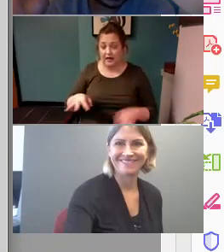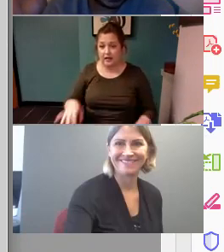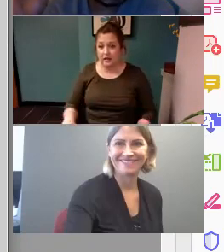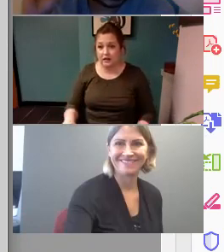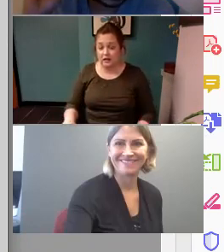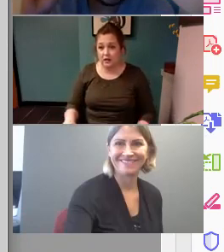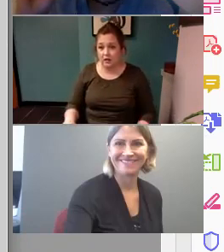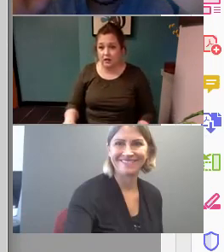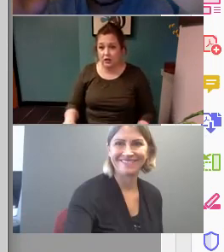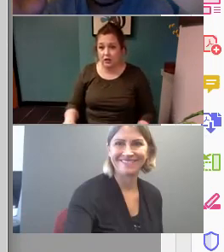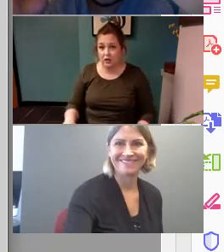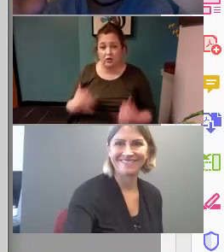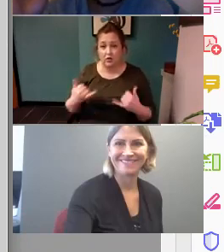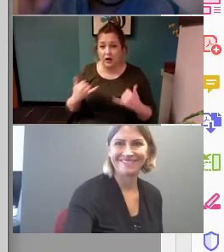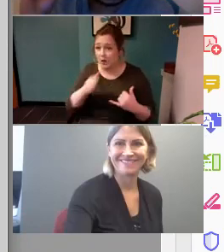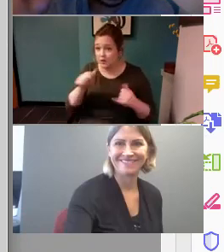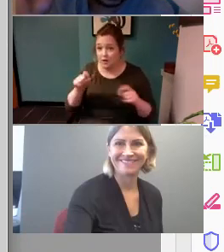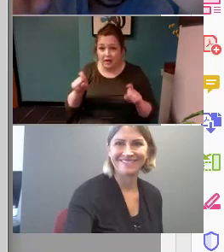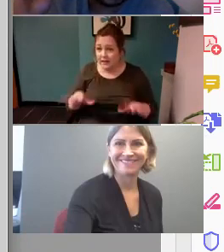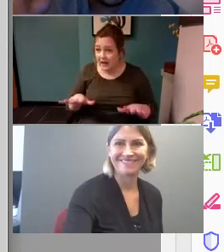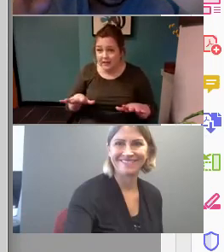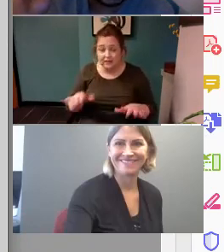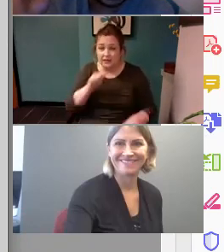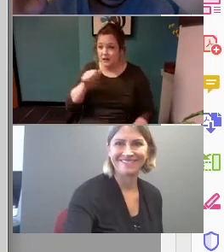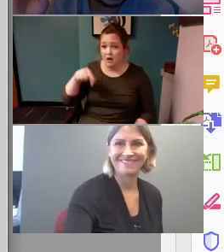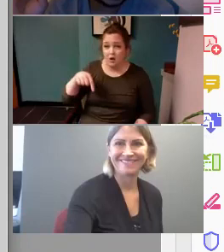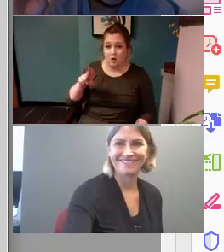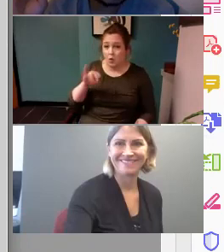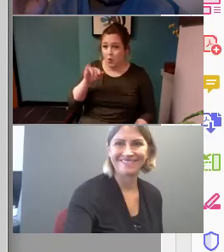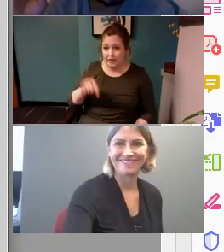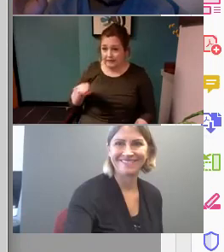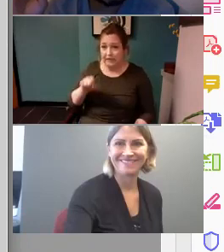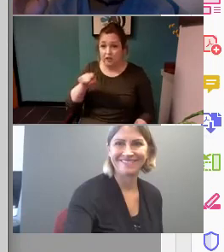This is not an exam. This is not a quiz. You can tell me if you don't understand.